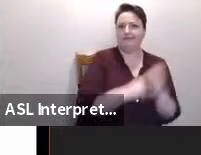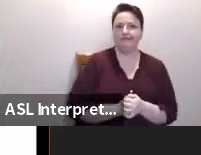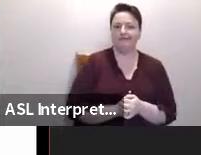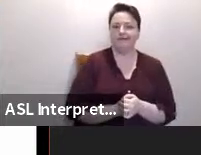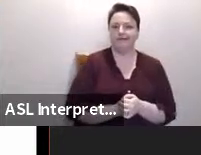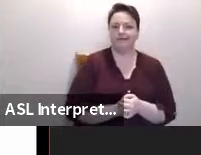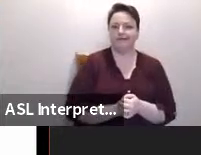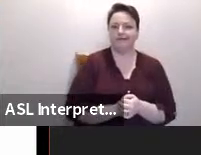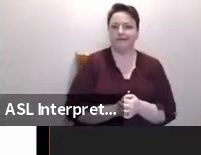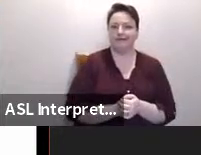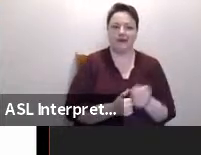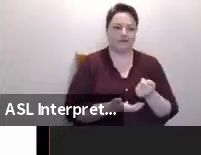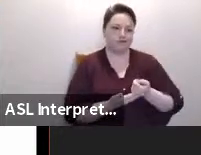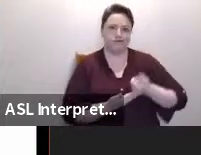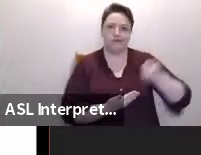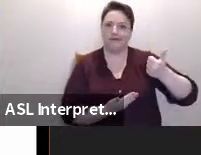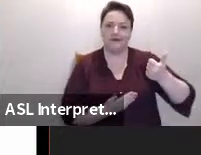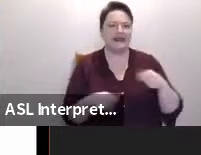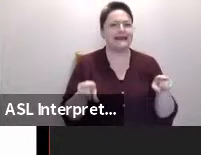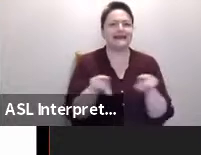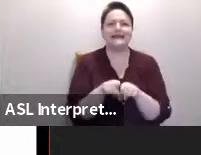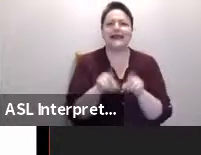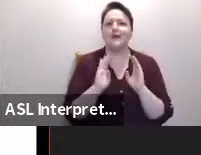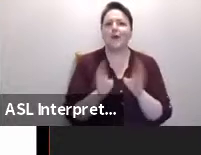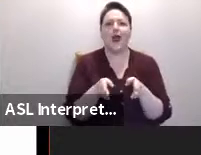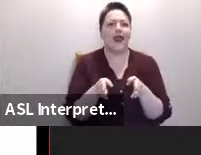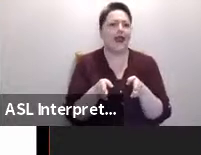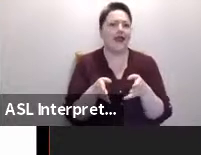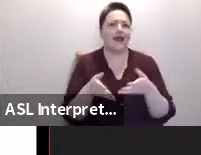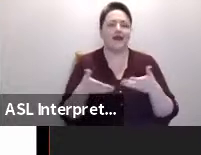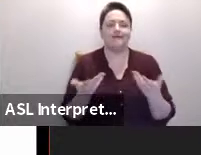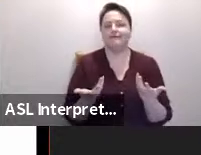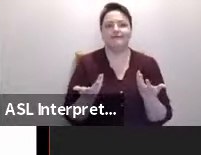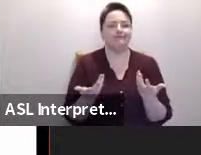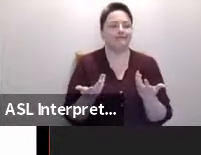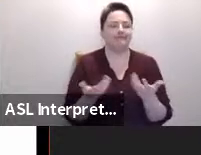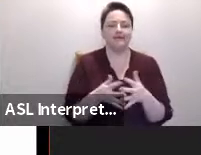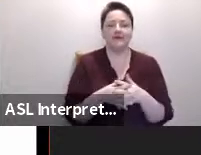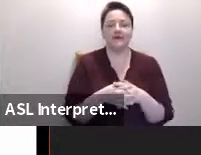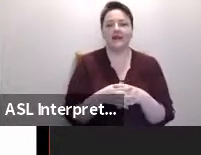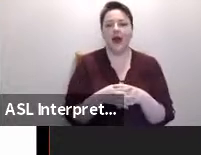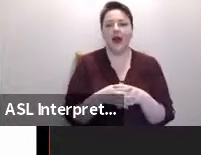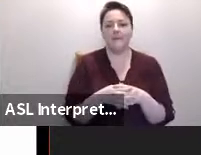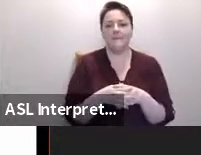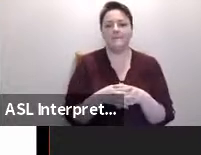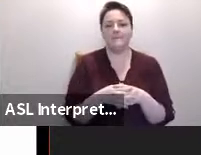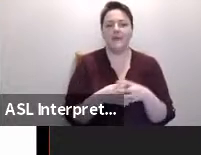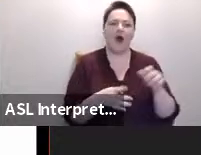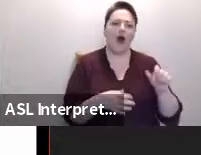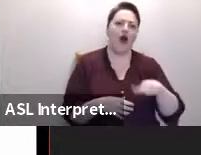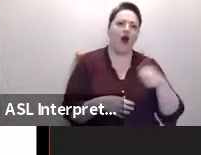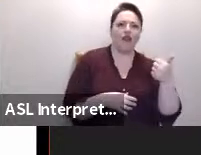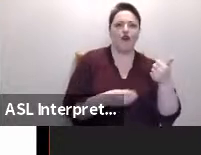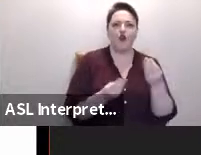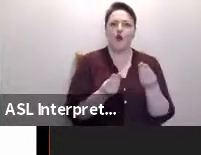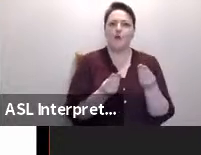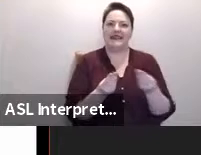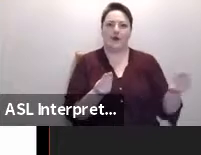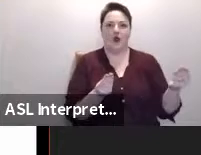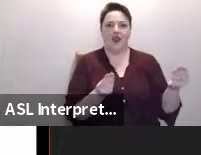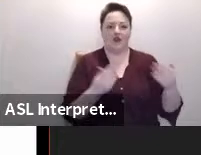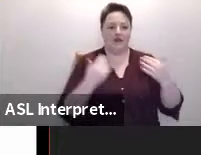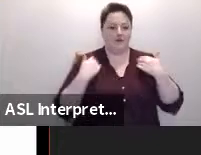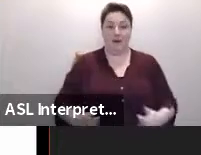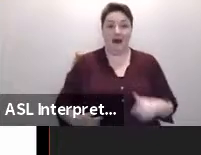denatured the same way. It gets destroyed the same way that other material that the body doesn't